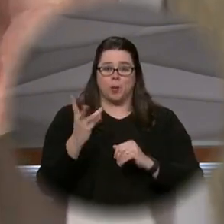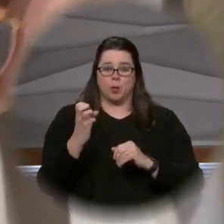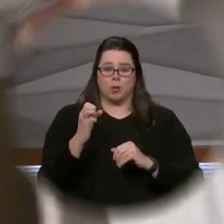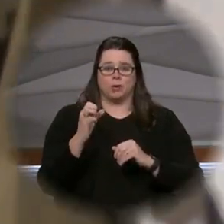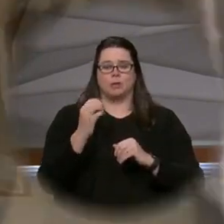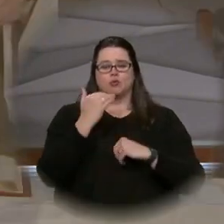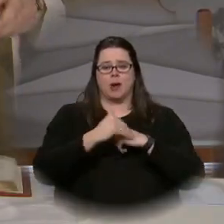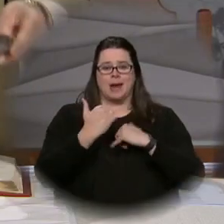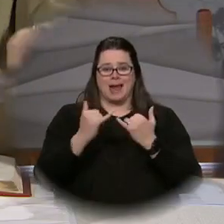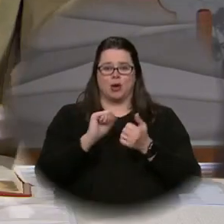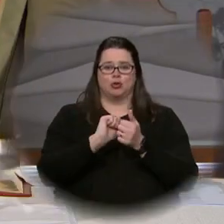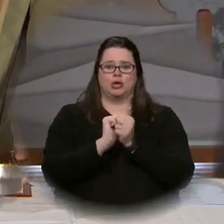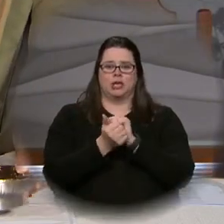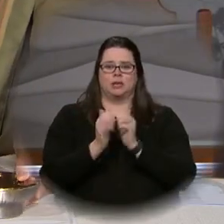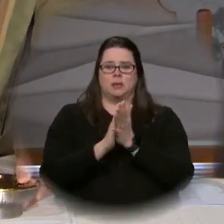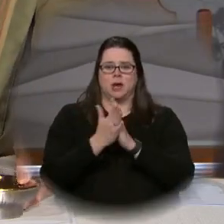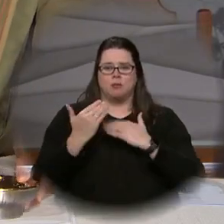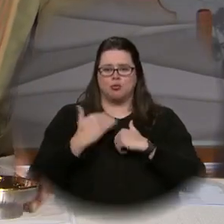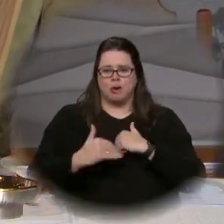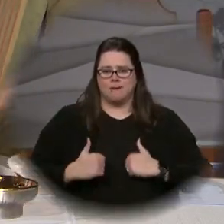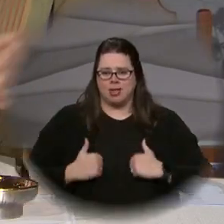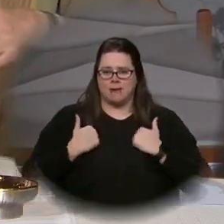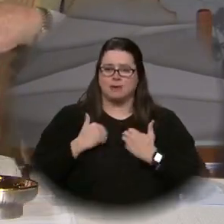food. Blessed be God forever.